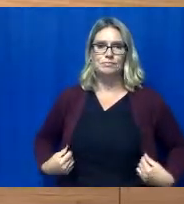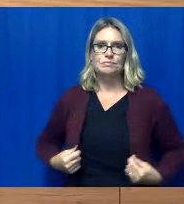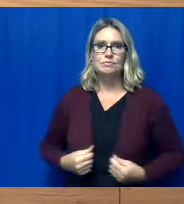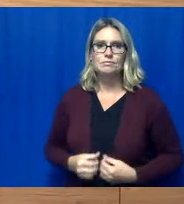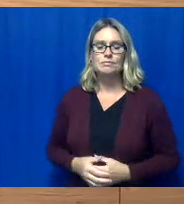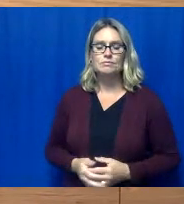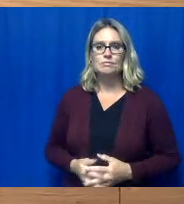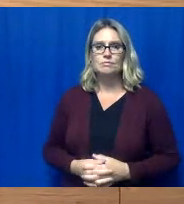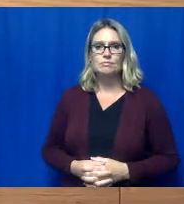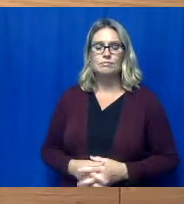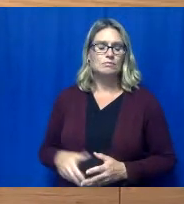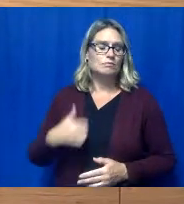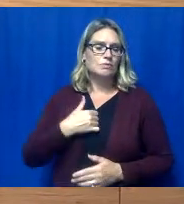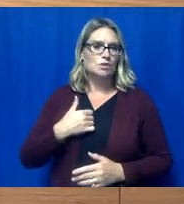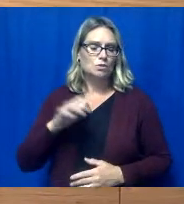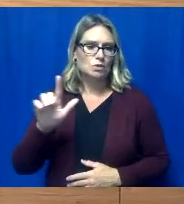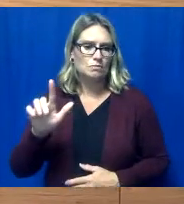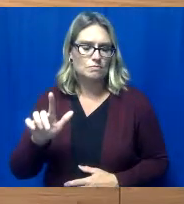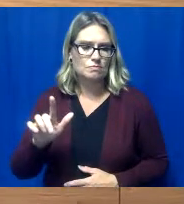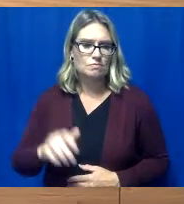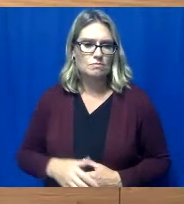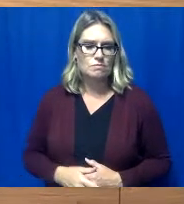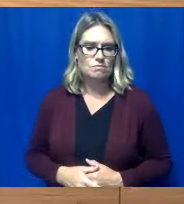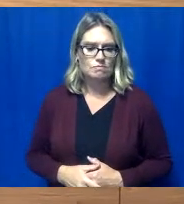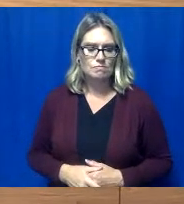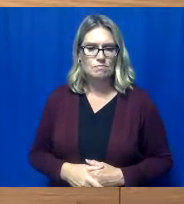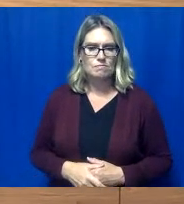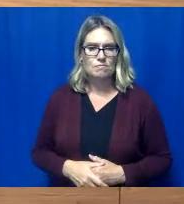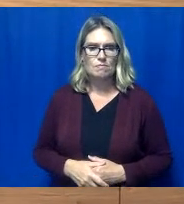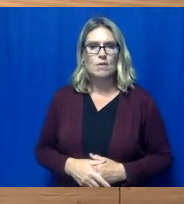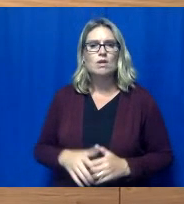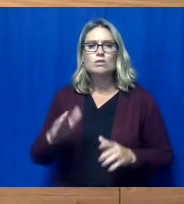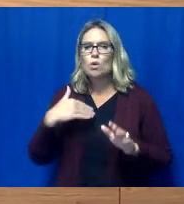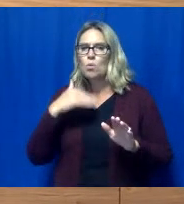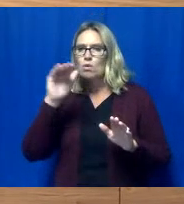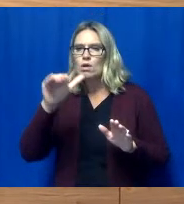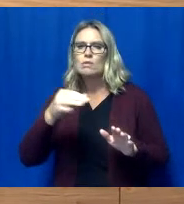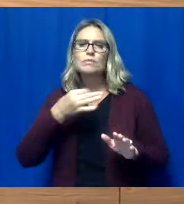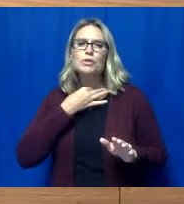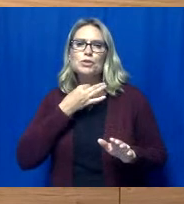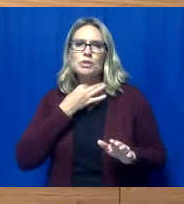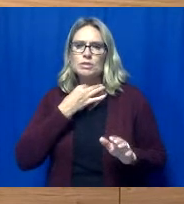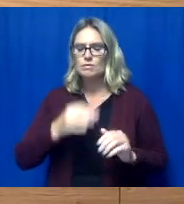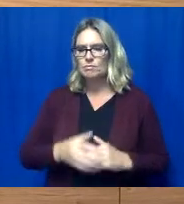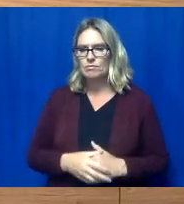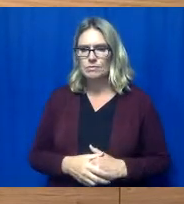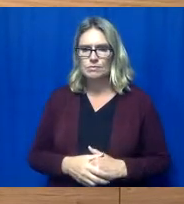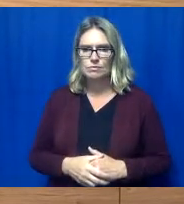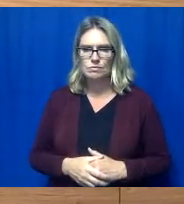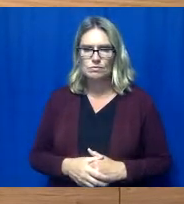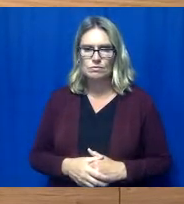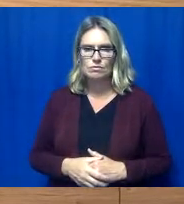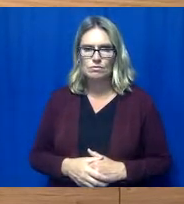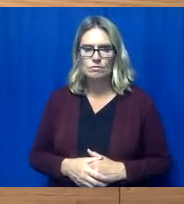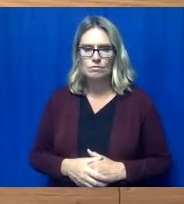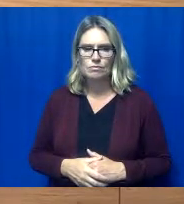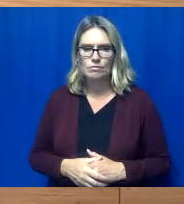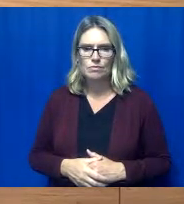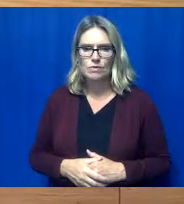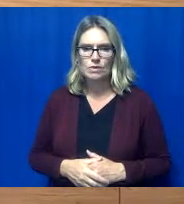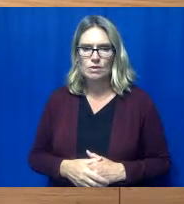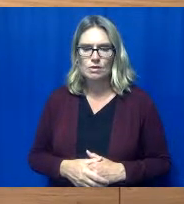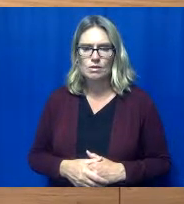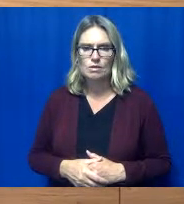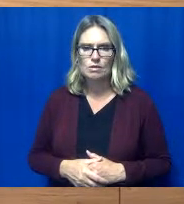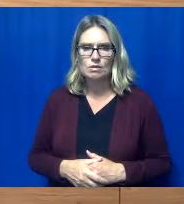Oh, sorry. Go ahead. Wondering, at what point would you consider dropping this state of emergency? I know we're just